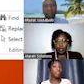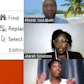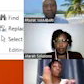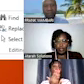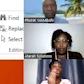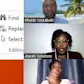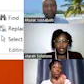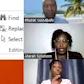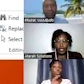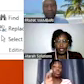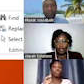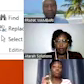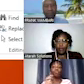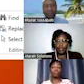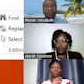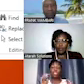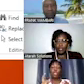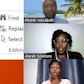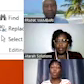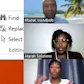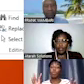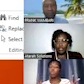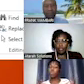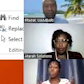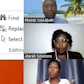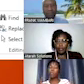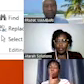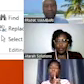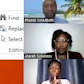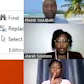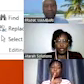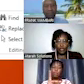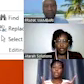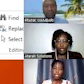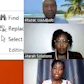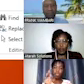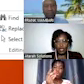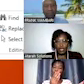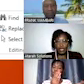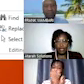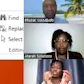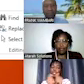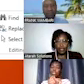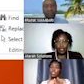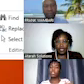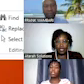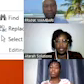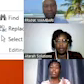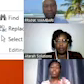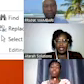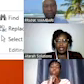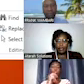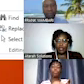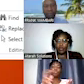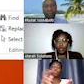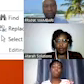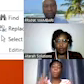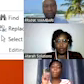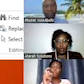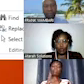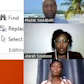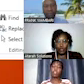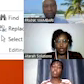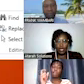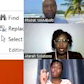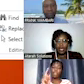in a quiet place for healing. Be honest with yourself and don't jump into new relationships with healing first. Be determined to learn